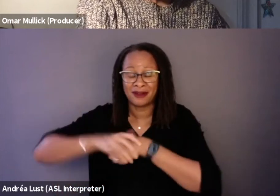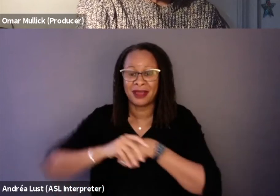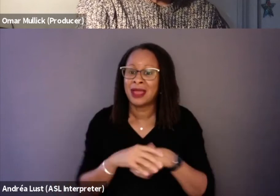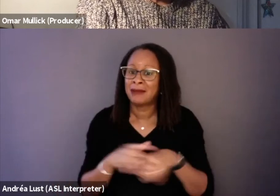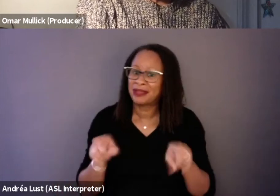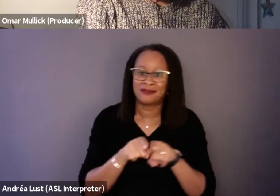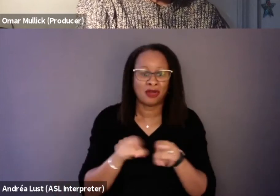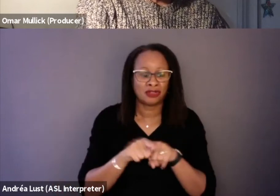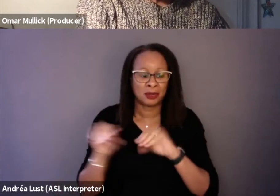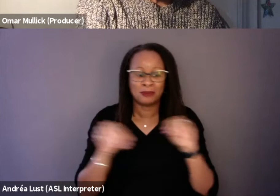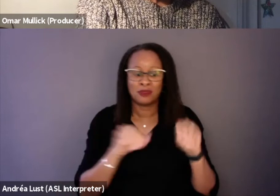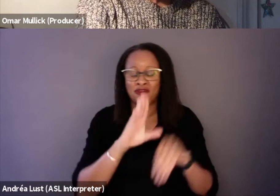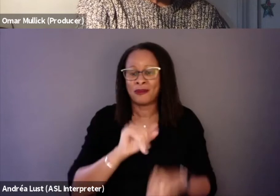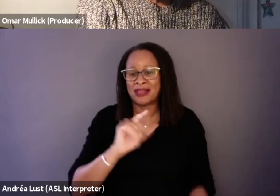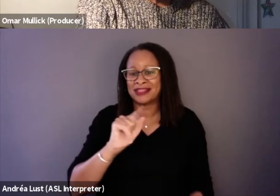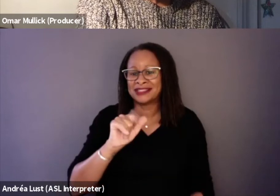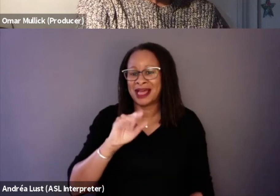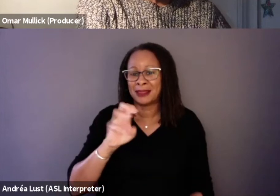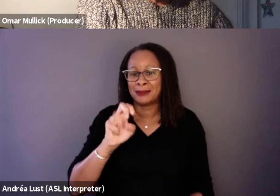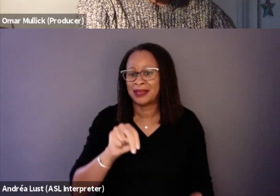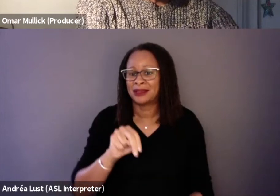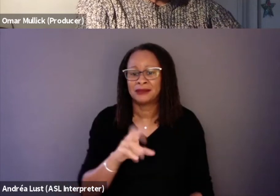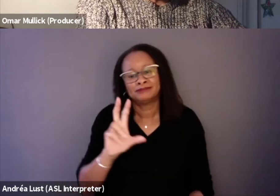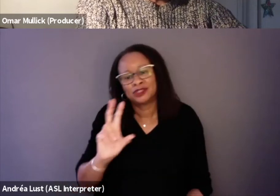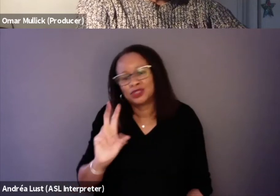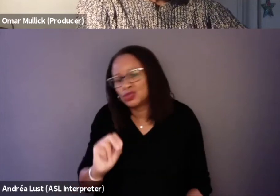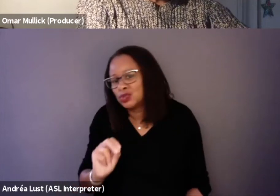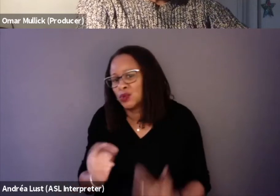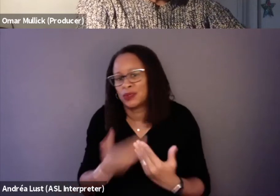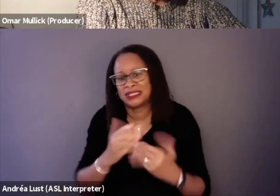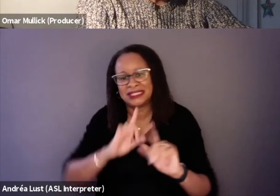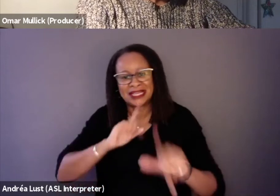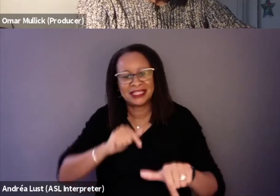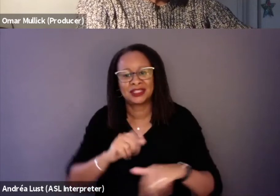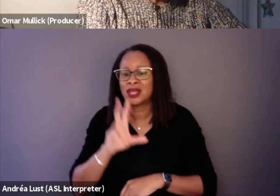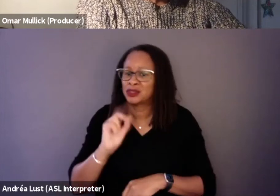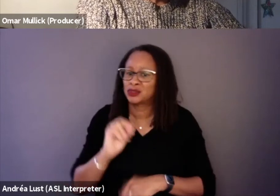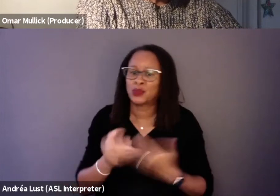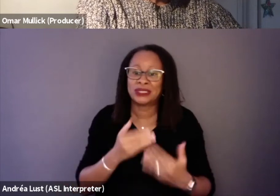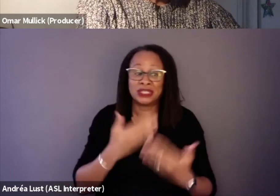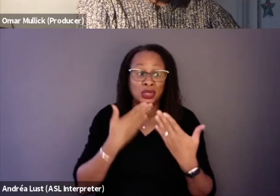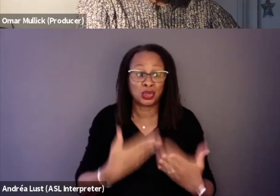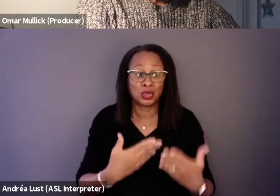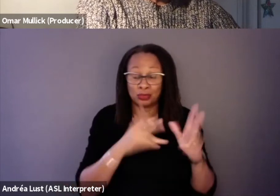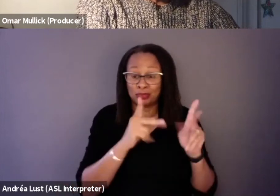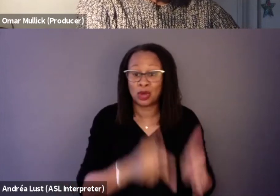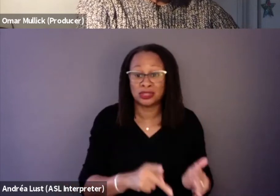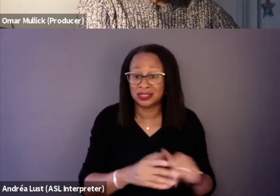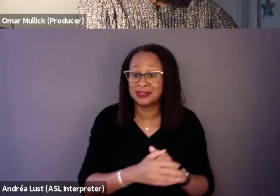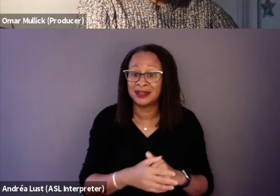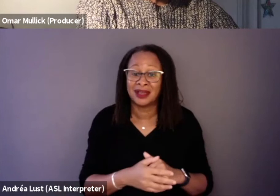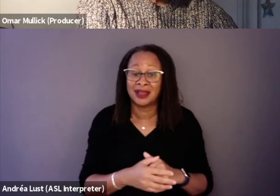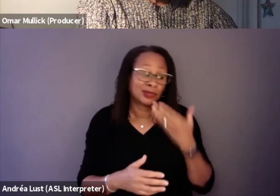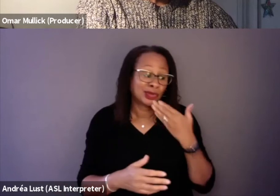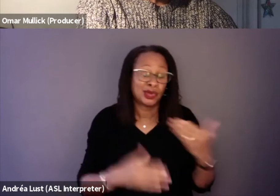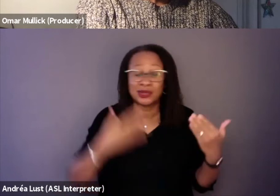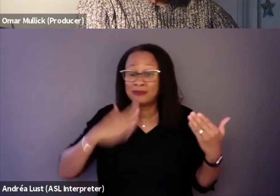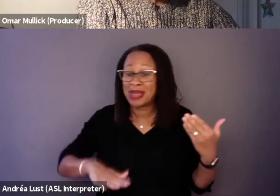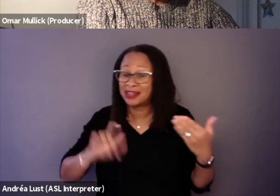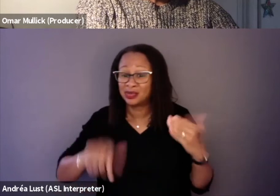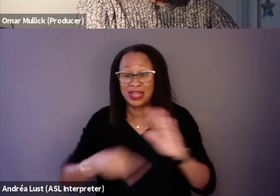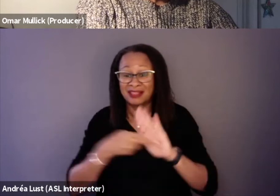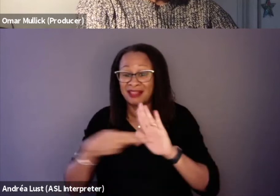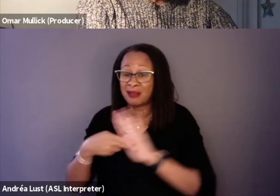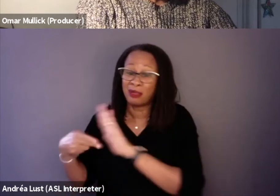no easy answers. There's no easy good person or good group to identify or align yourself with. And